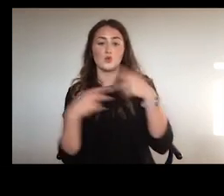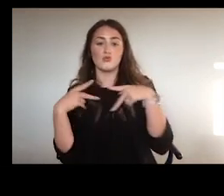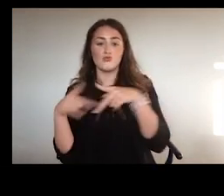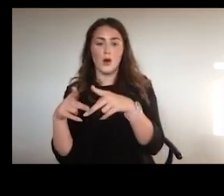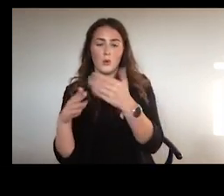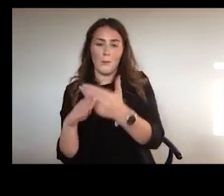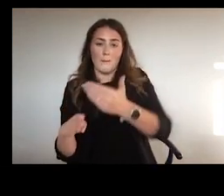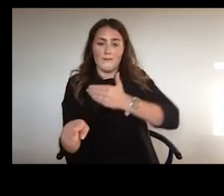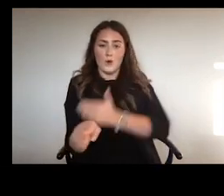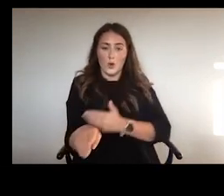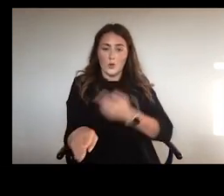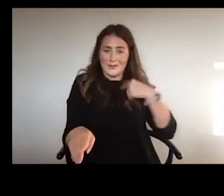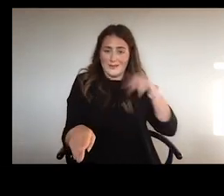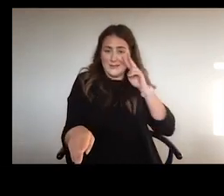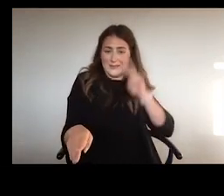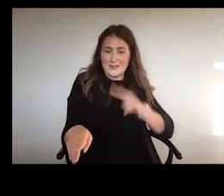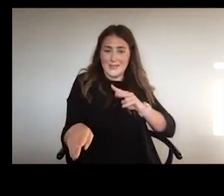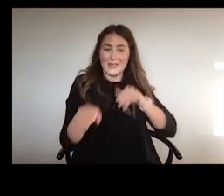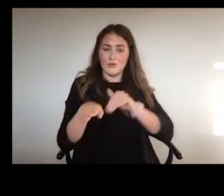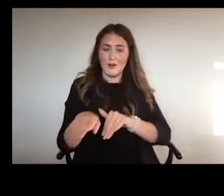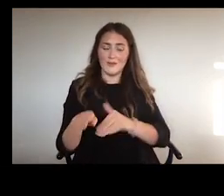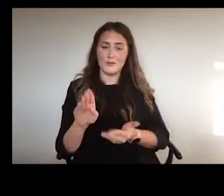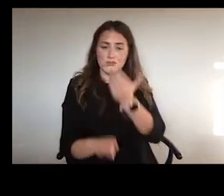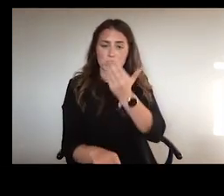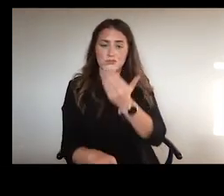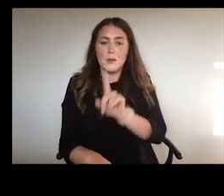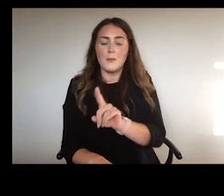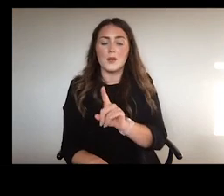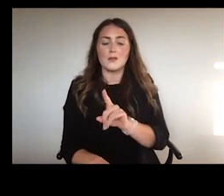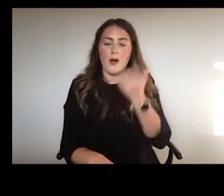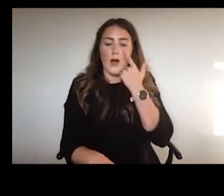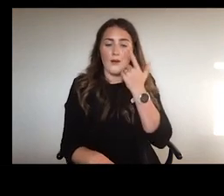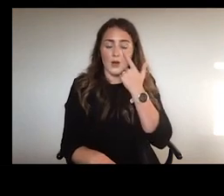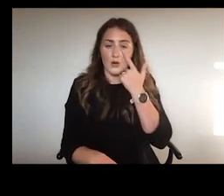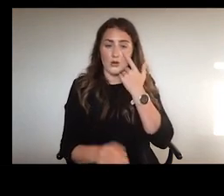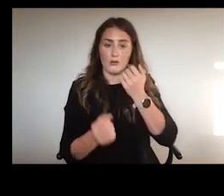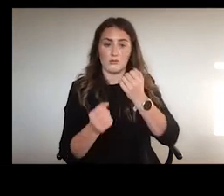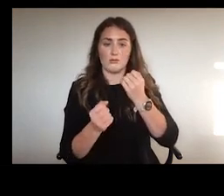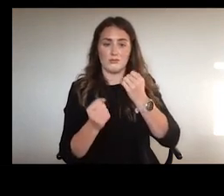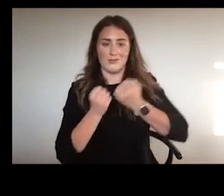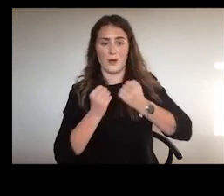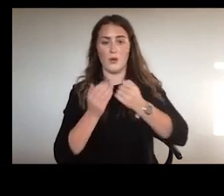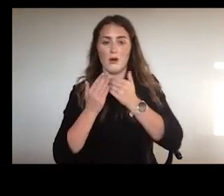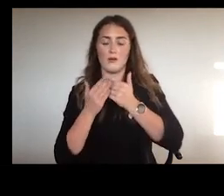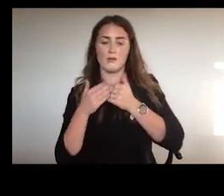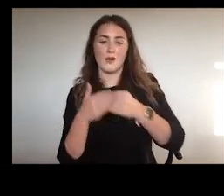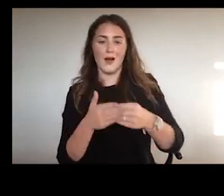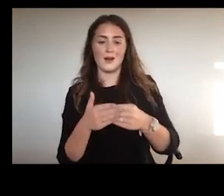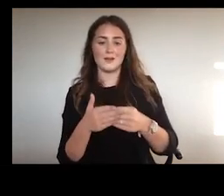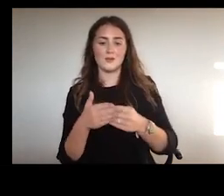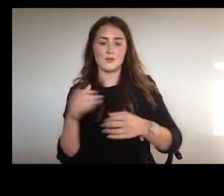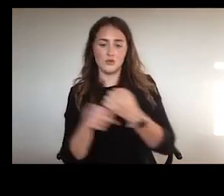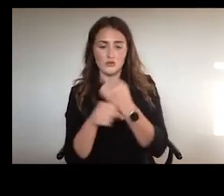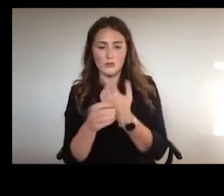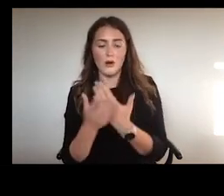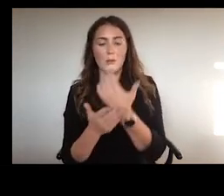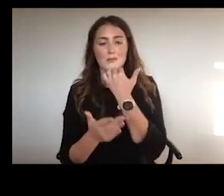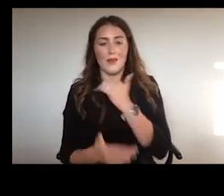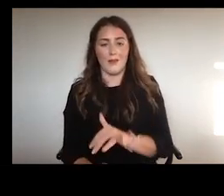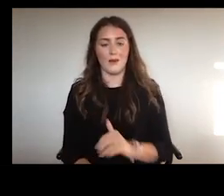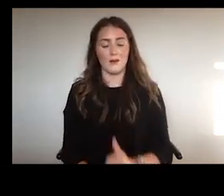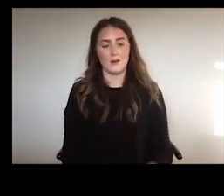opens. However, some roads on the approach to the new crossing would see an increase. You can find out more in our guide to